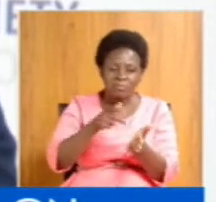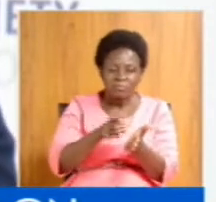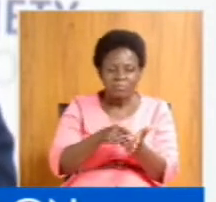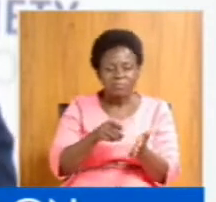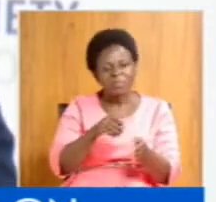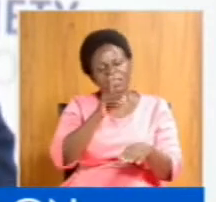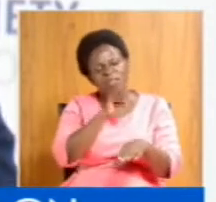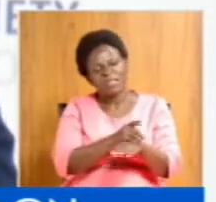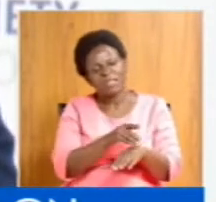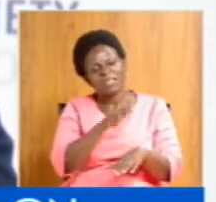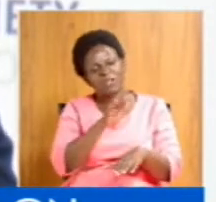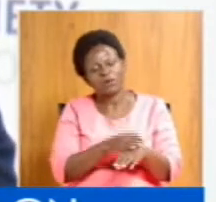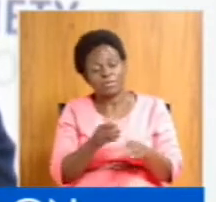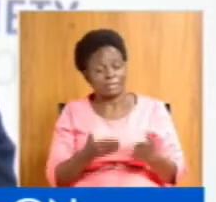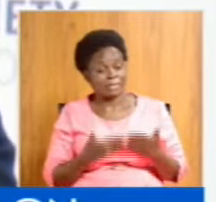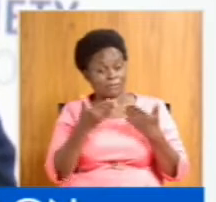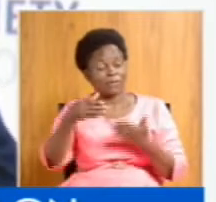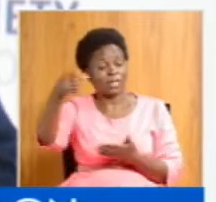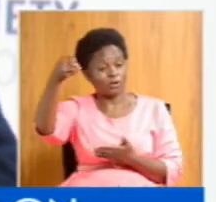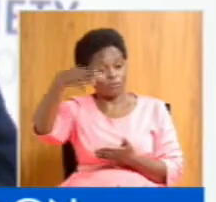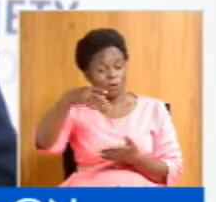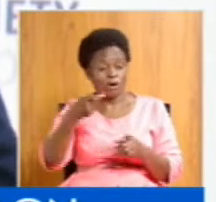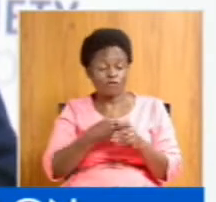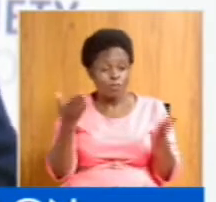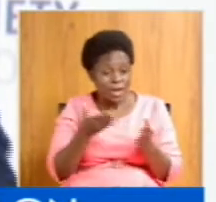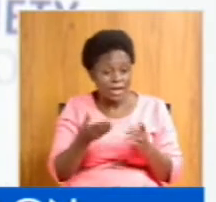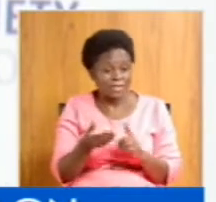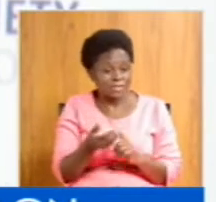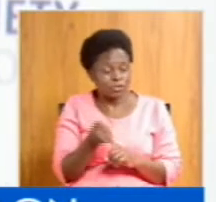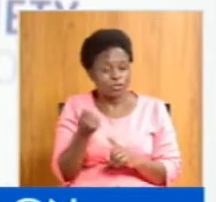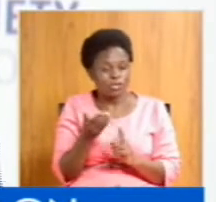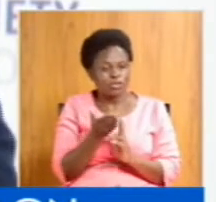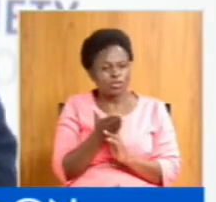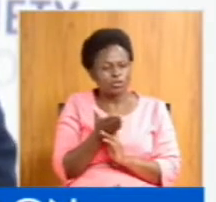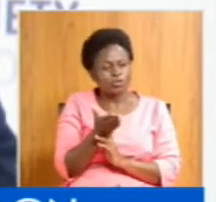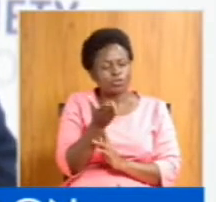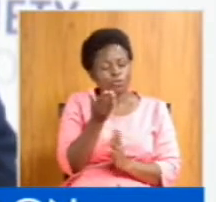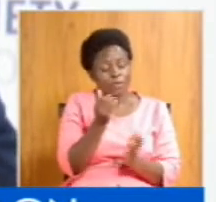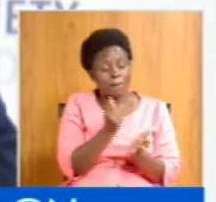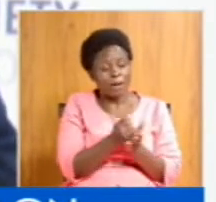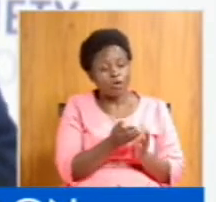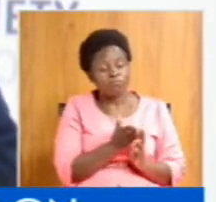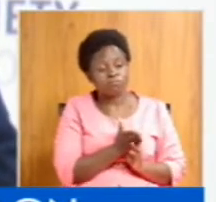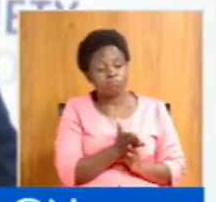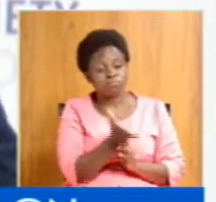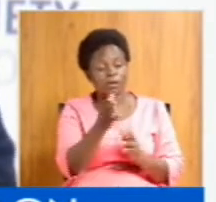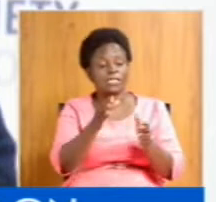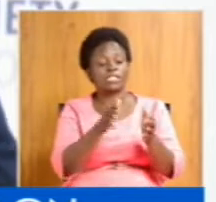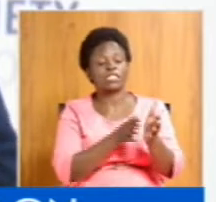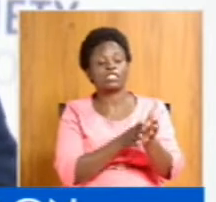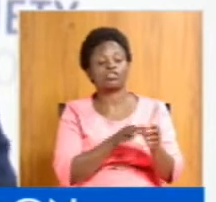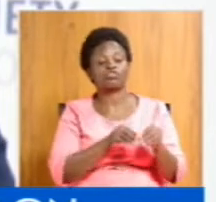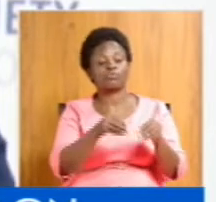reasonable costs incurred in the delivery of electricity from where it's generated through the bulk of transmission, distribution networks,